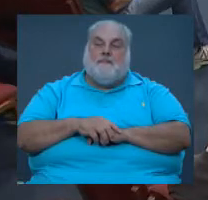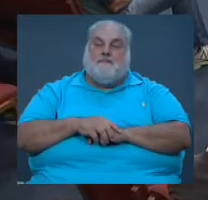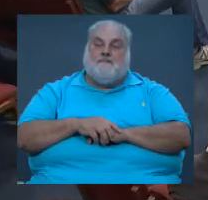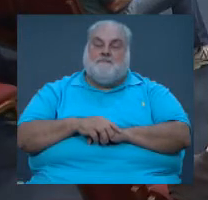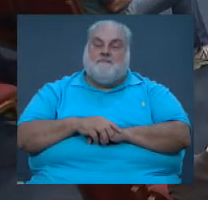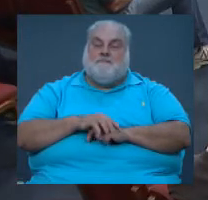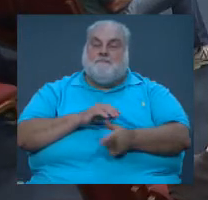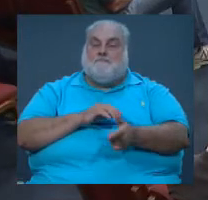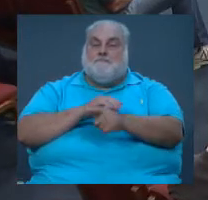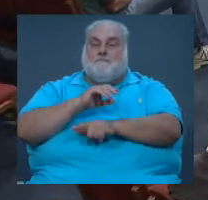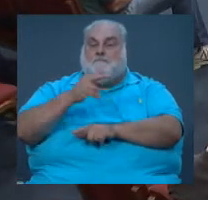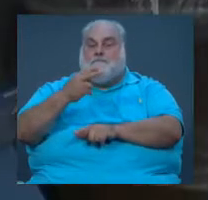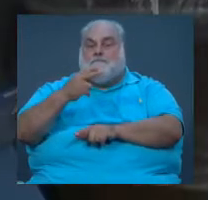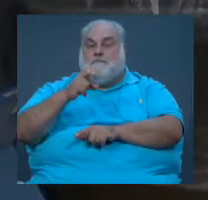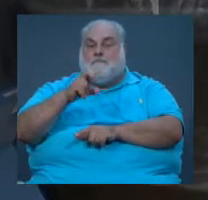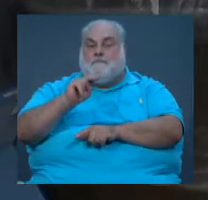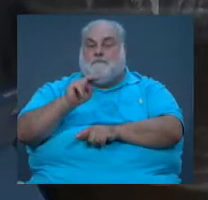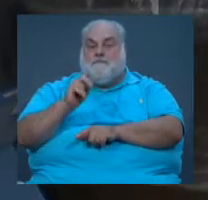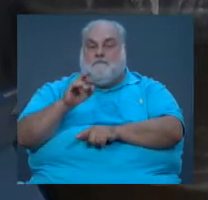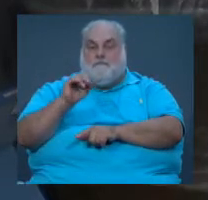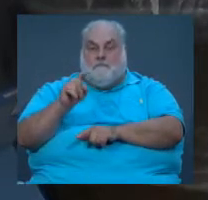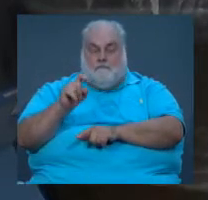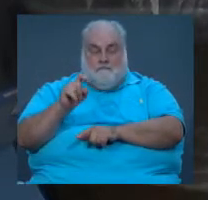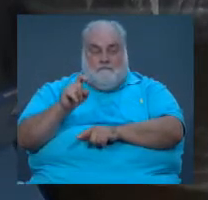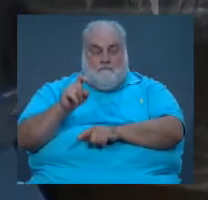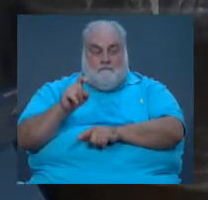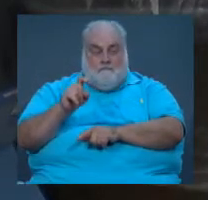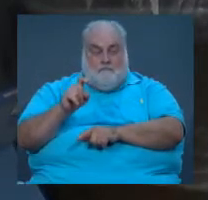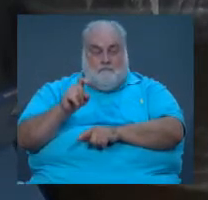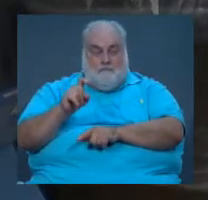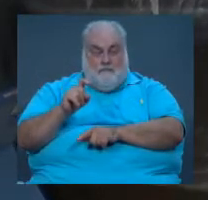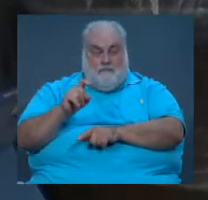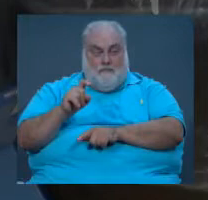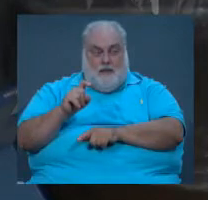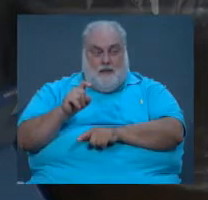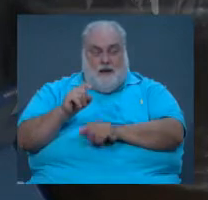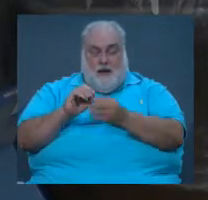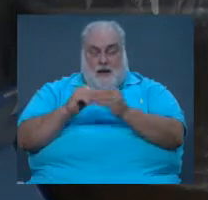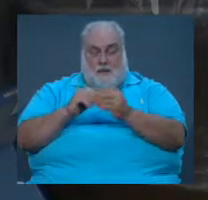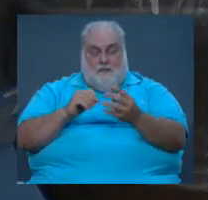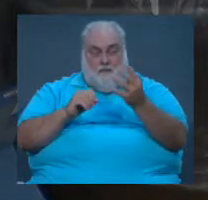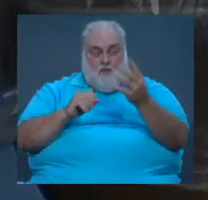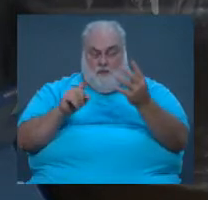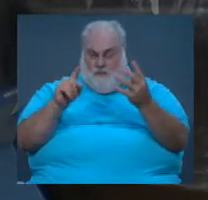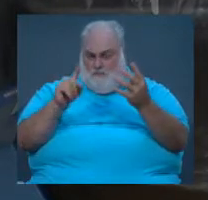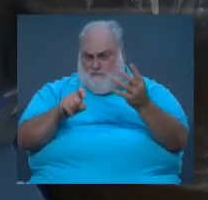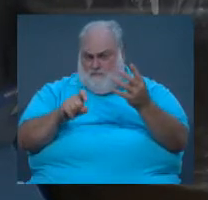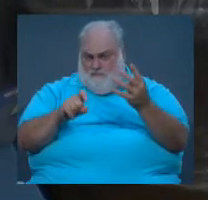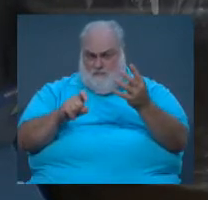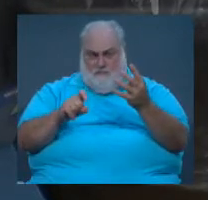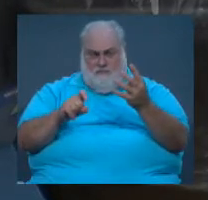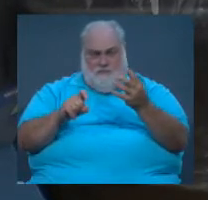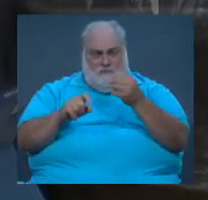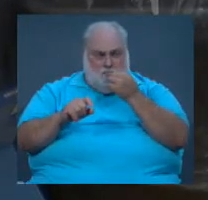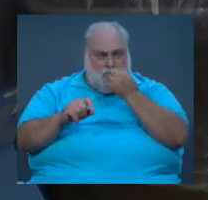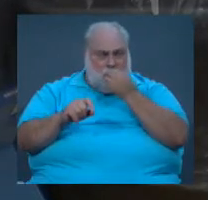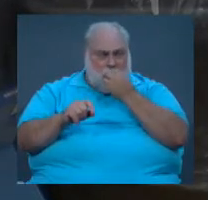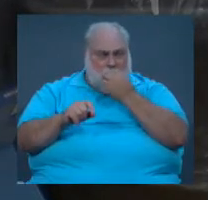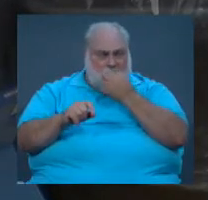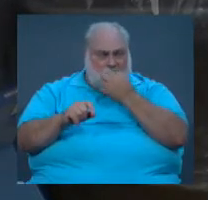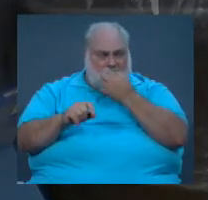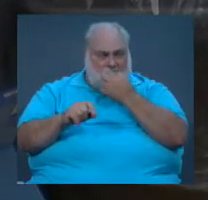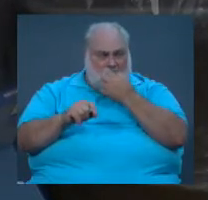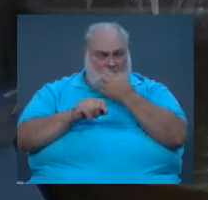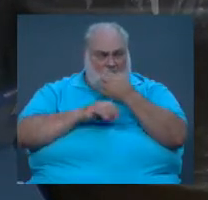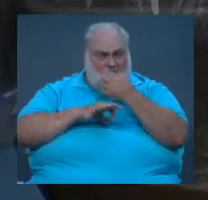Director Hendricks. I want to ask a question on 4, Yes, ma'am. and I need to talk to a